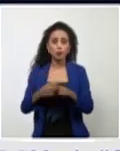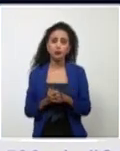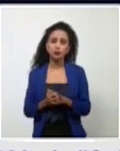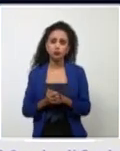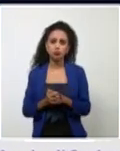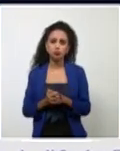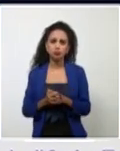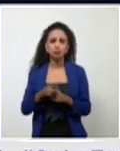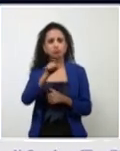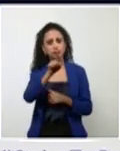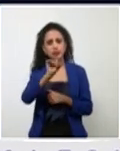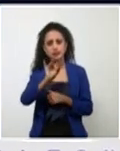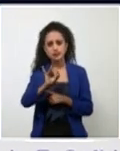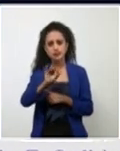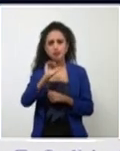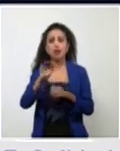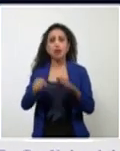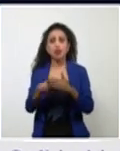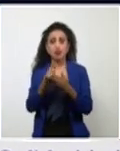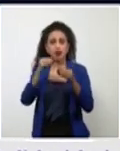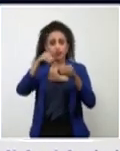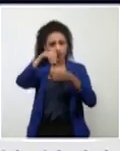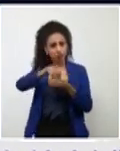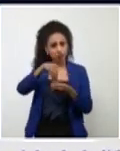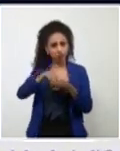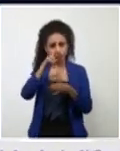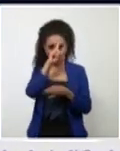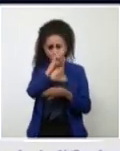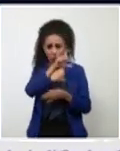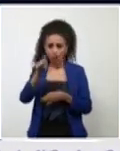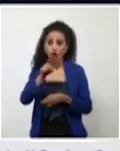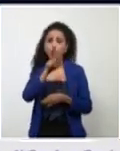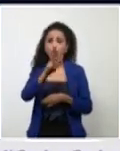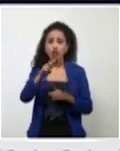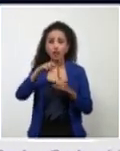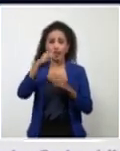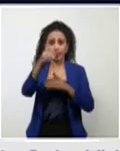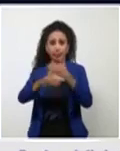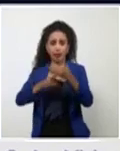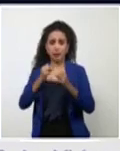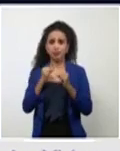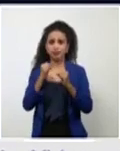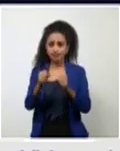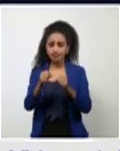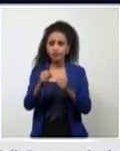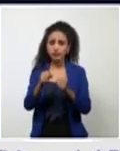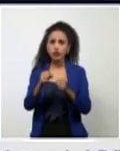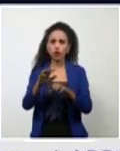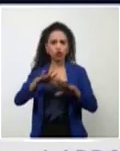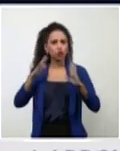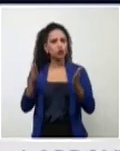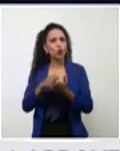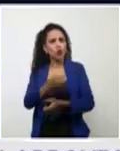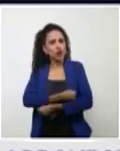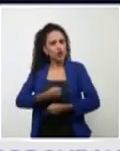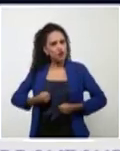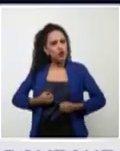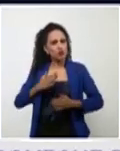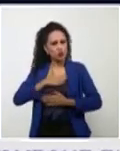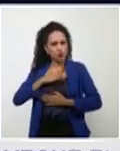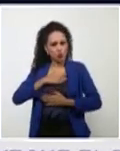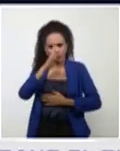hospital, 12 in intensive care, and despite all the efforts made by our professionals and technicians,